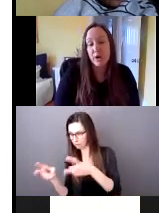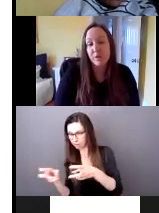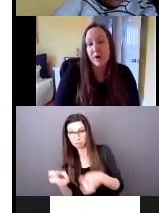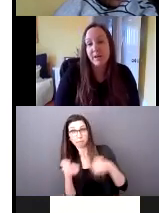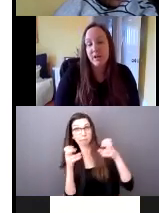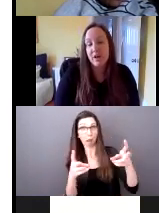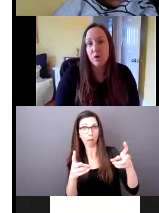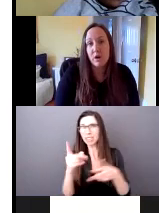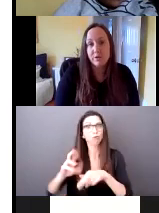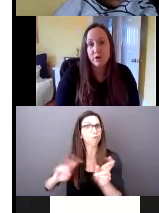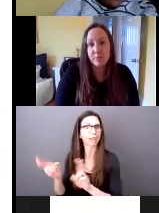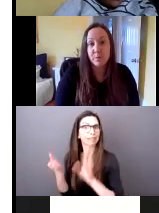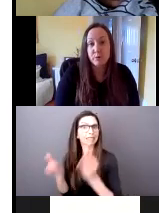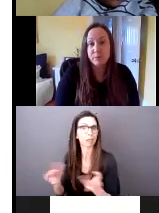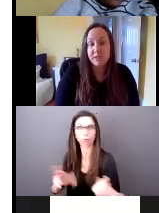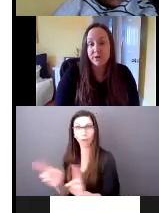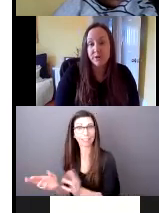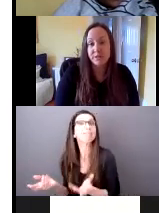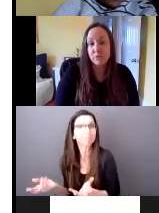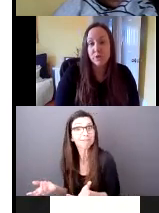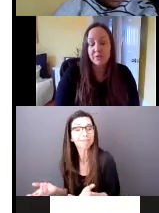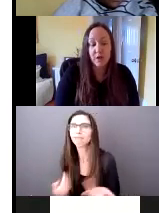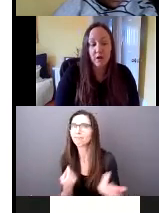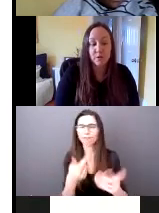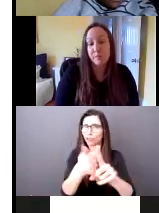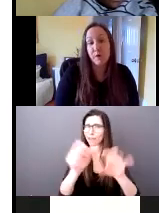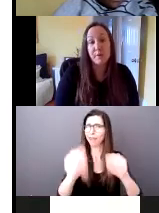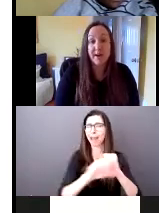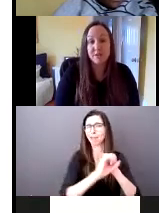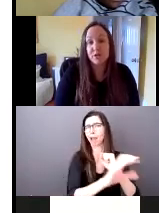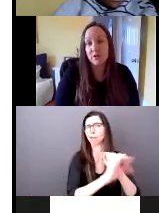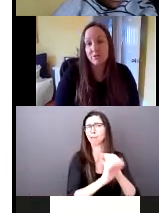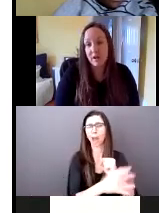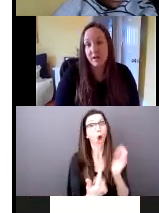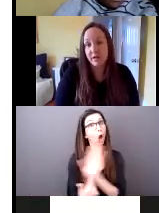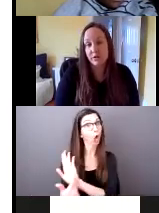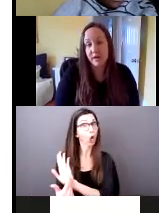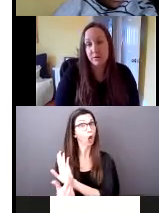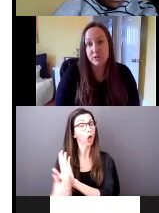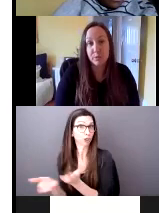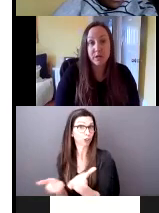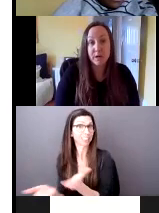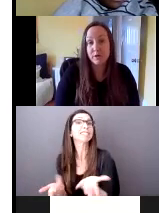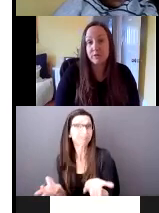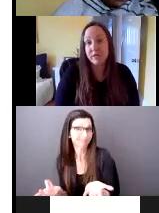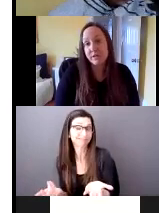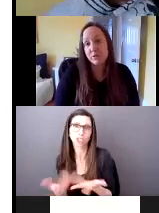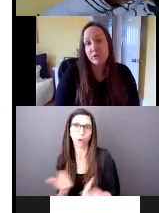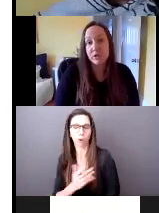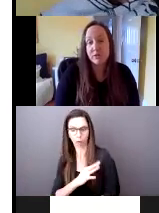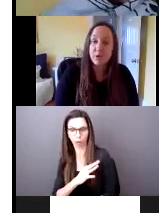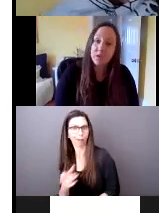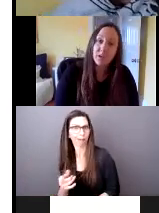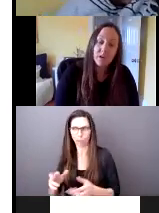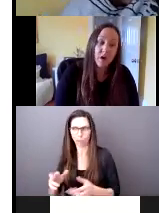our helpline, or other promotional materials. We've sort of prepackaged all of that, and you're able to put it up in your clinics or